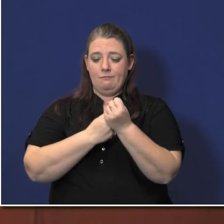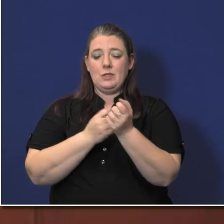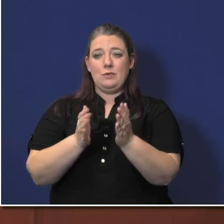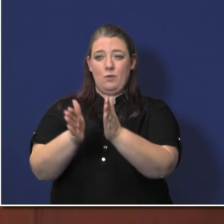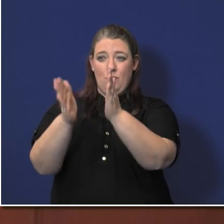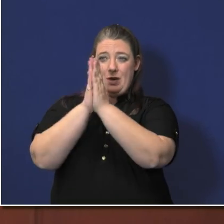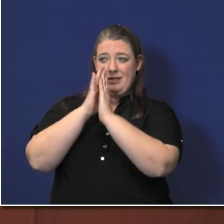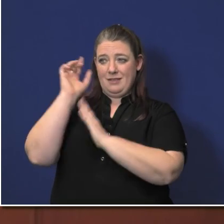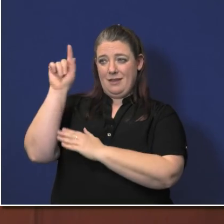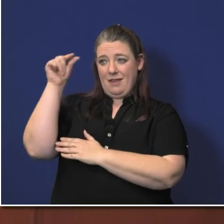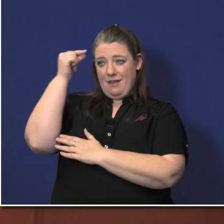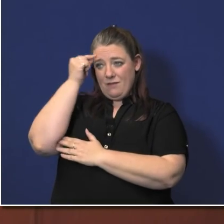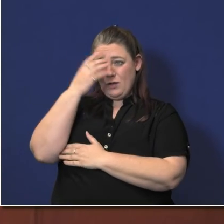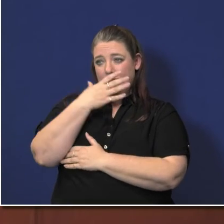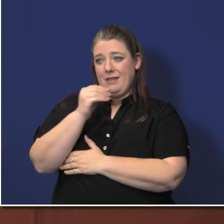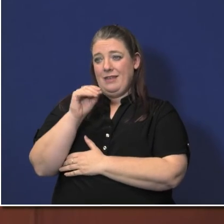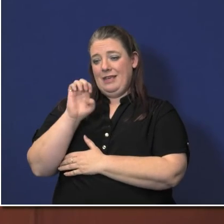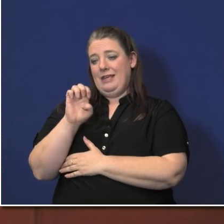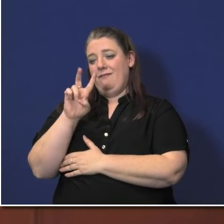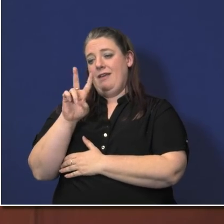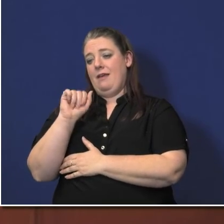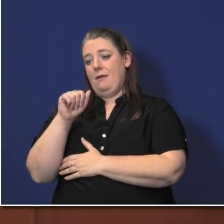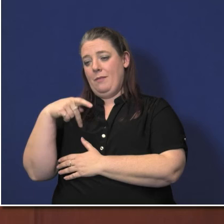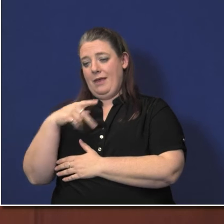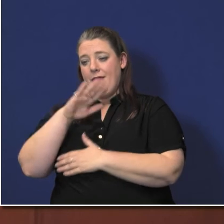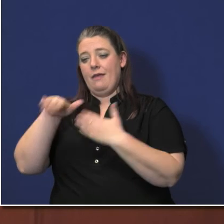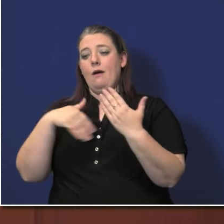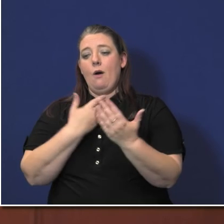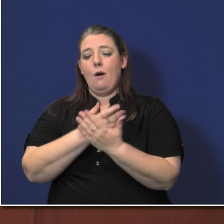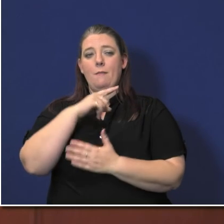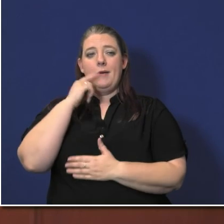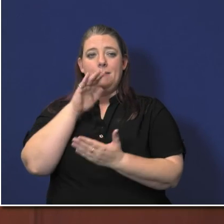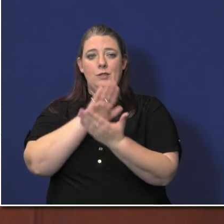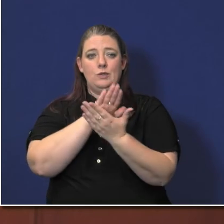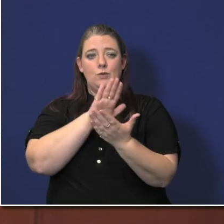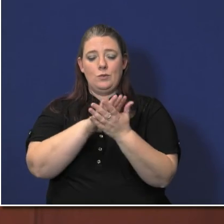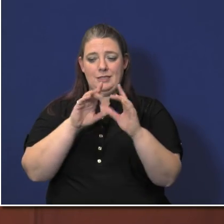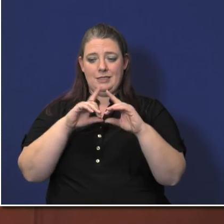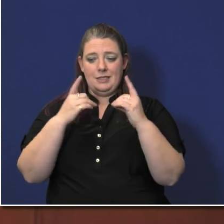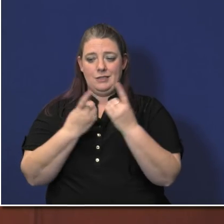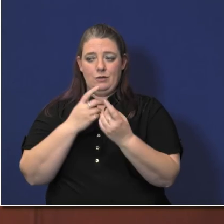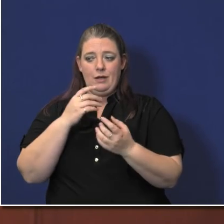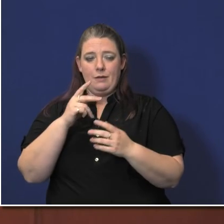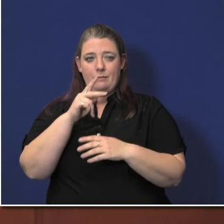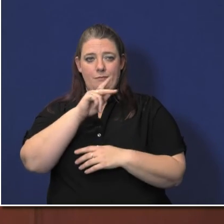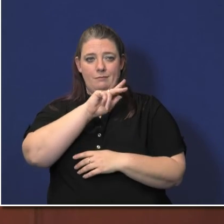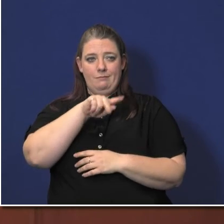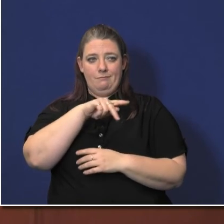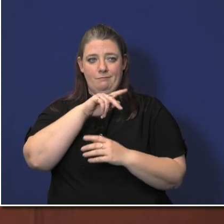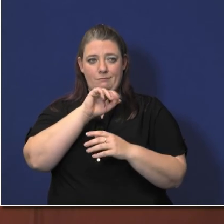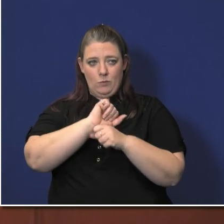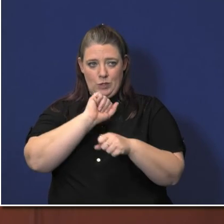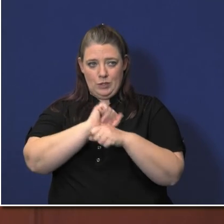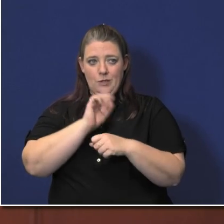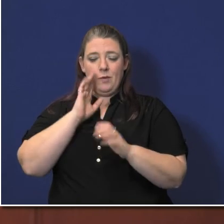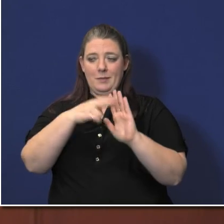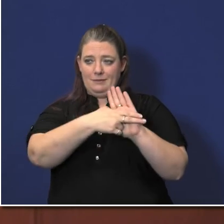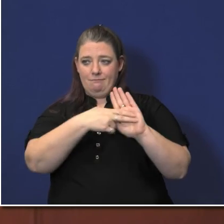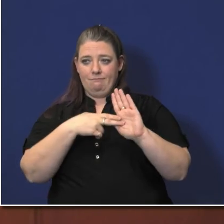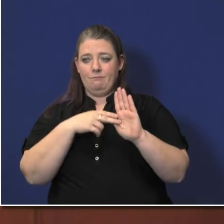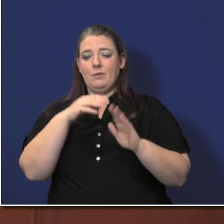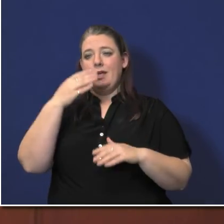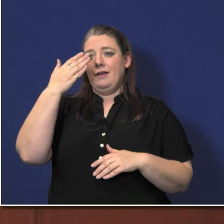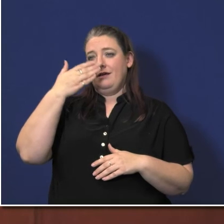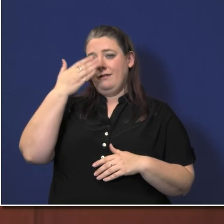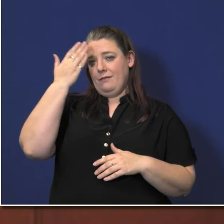and the EVAP that all public school district personnel be designated frontline workers, as